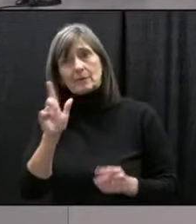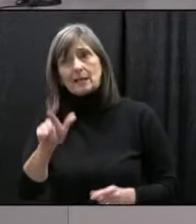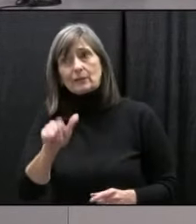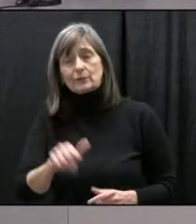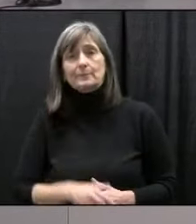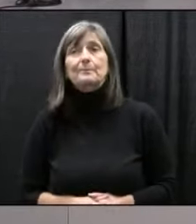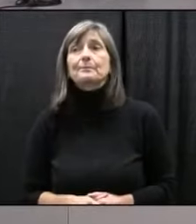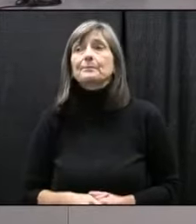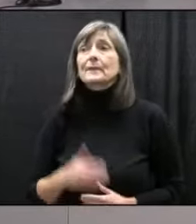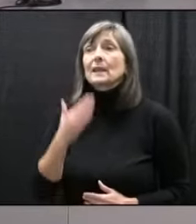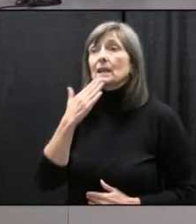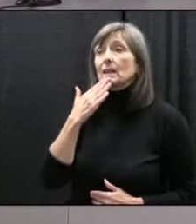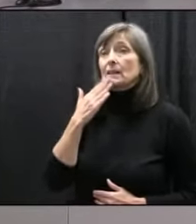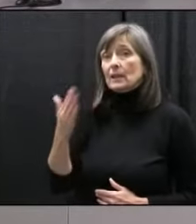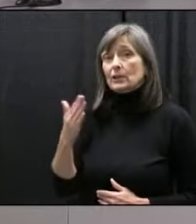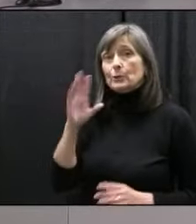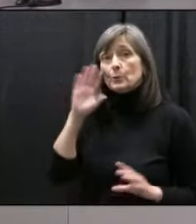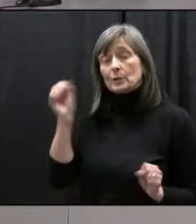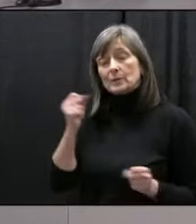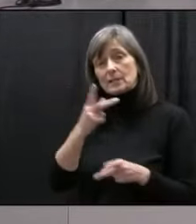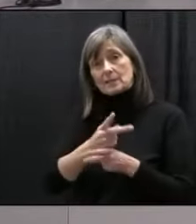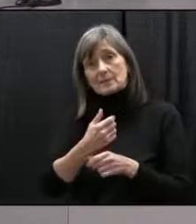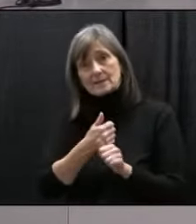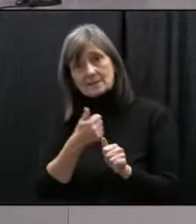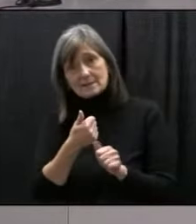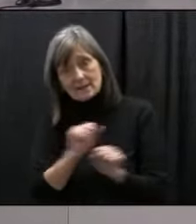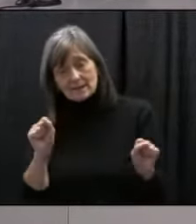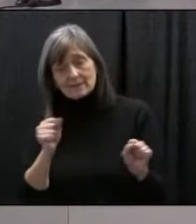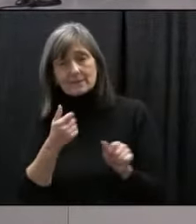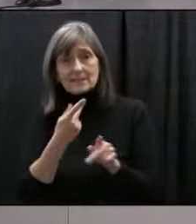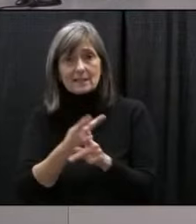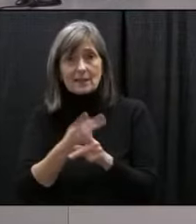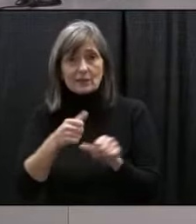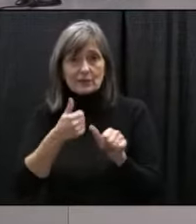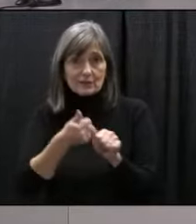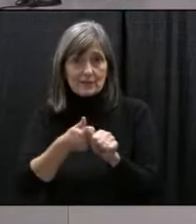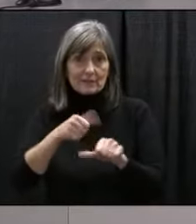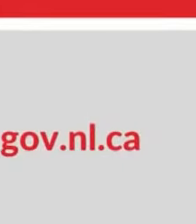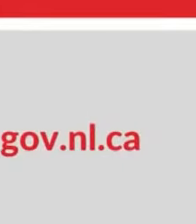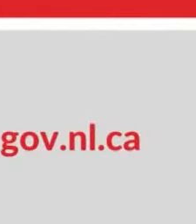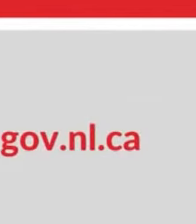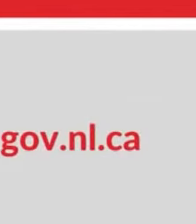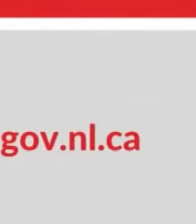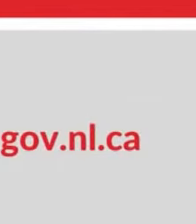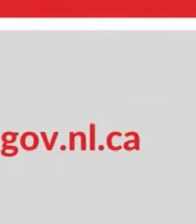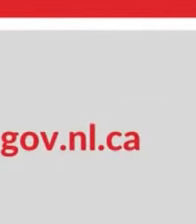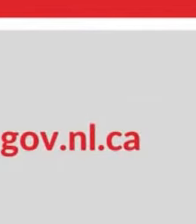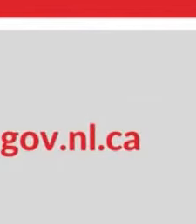Thank you, Premier. Stay safe, everyone. Take care of yourselves and each other, and enjoy the rest of your day.